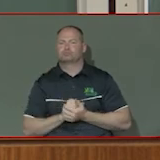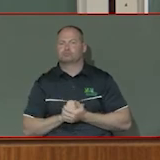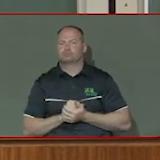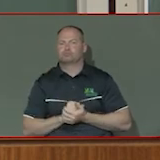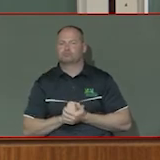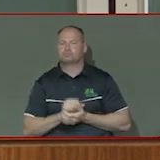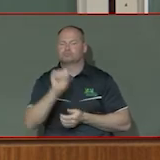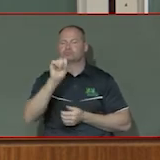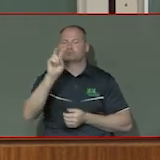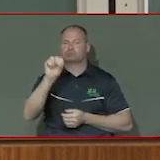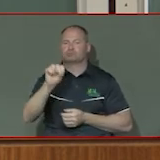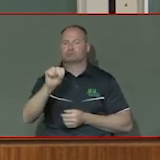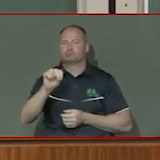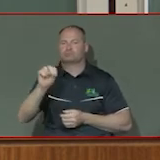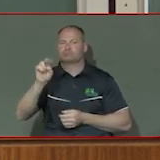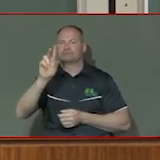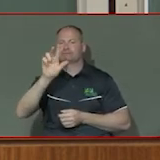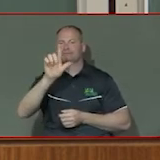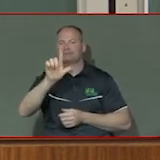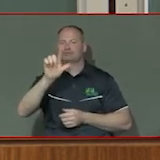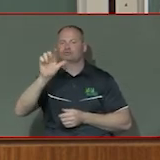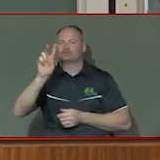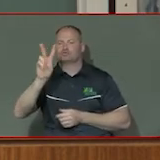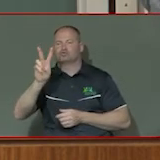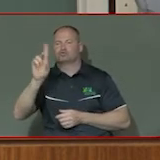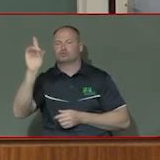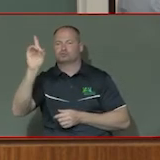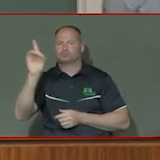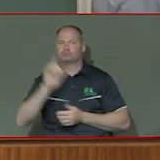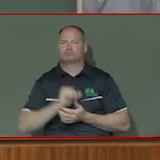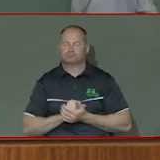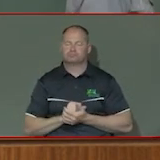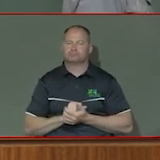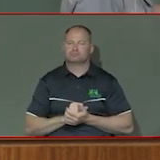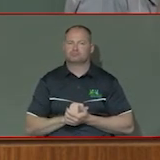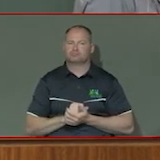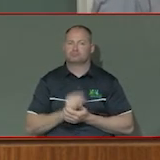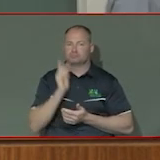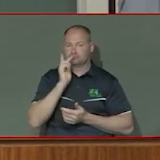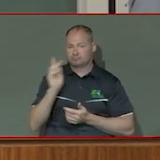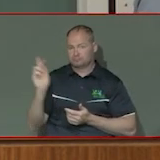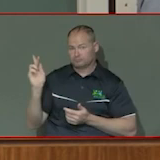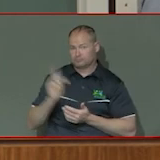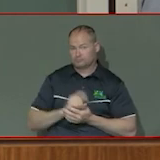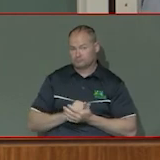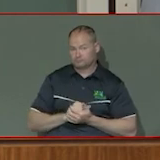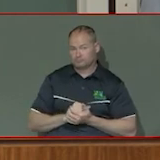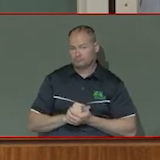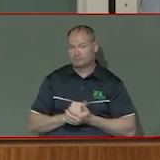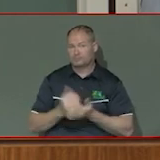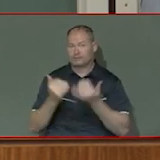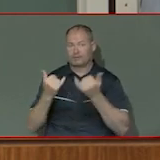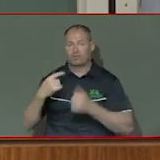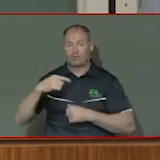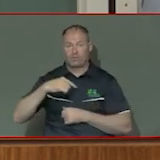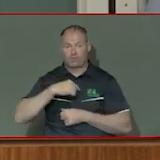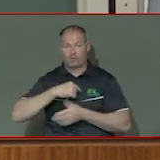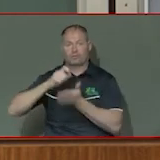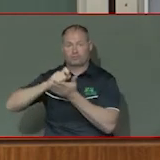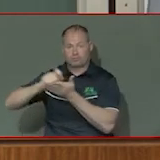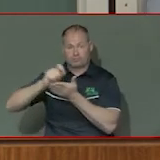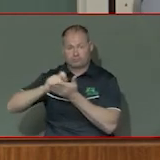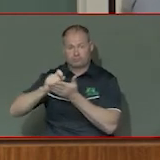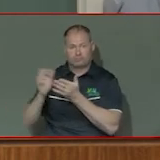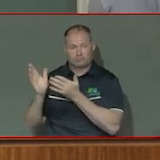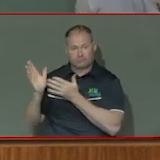sine of 72 degrees. Now people take note. We made that angle an acute angle. Is